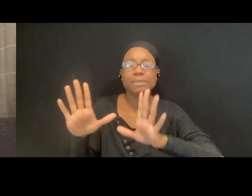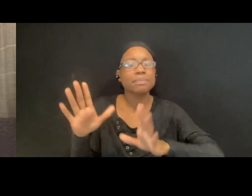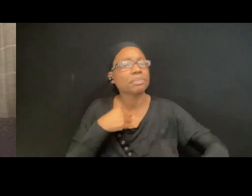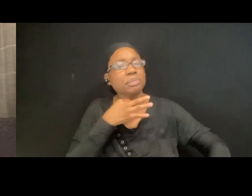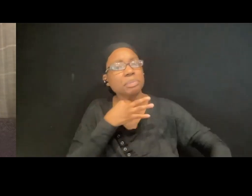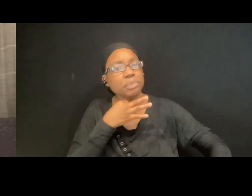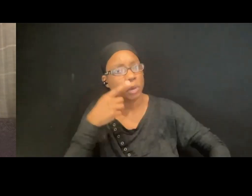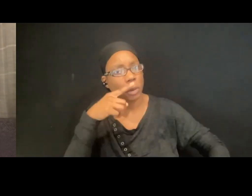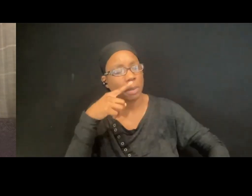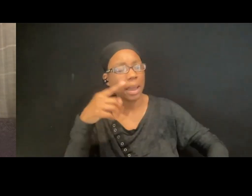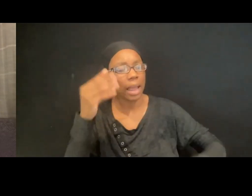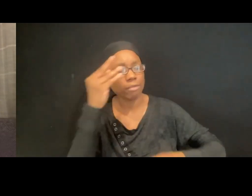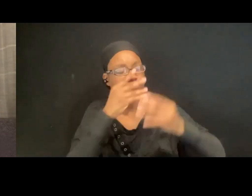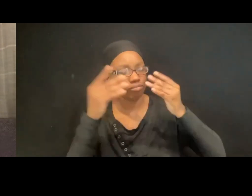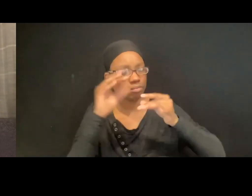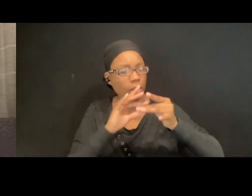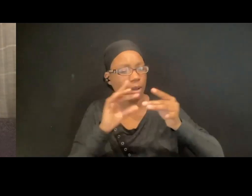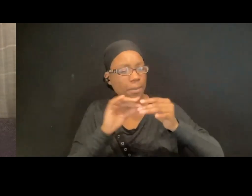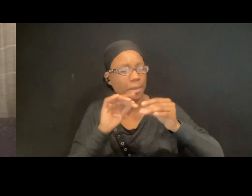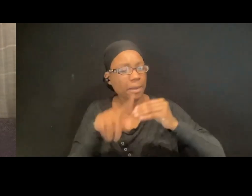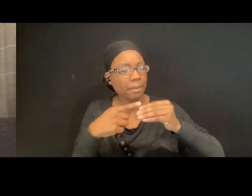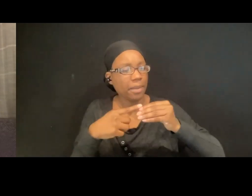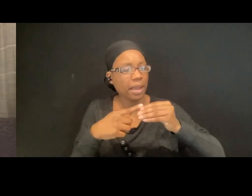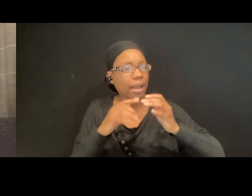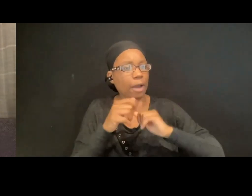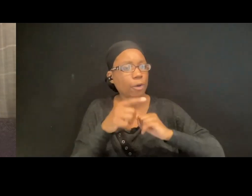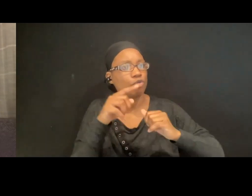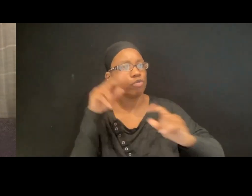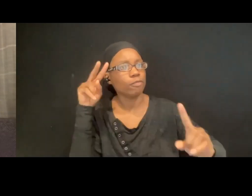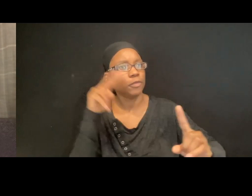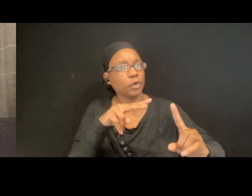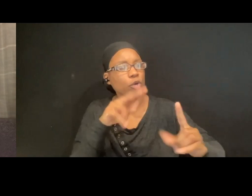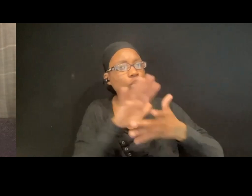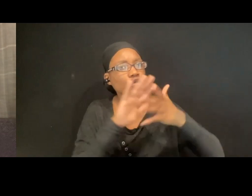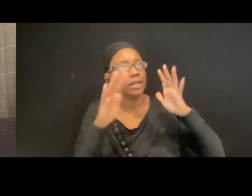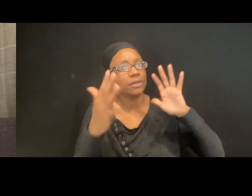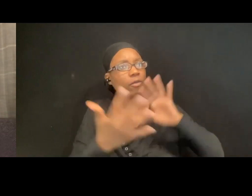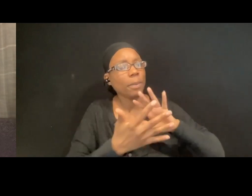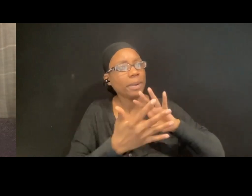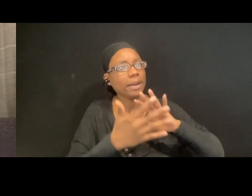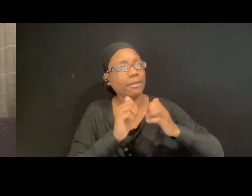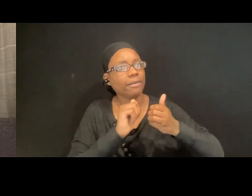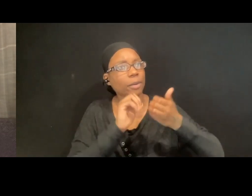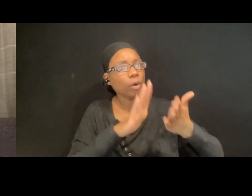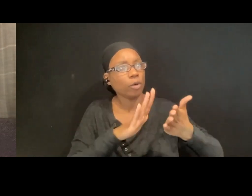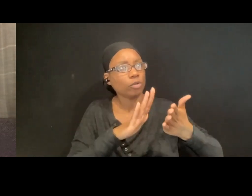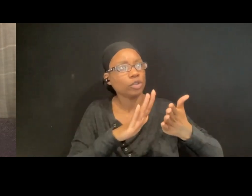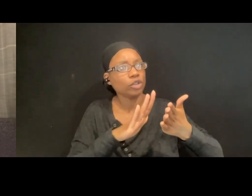more on how you see that kind of transformative approach doing a kind of dual